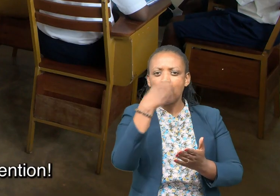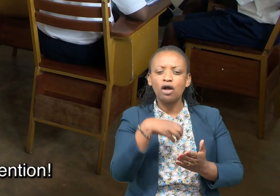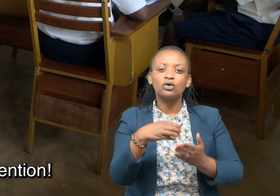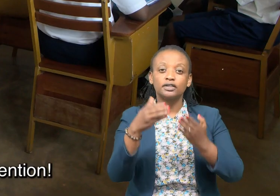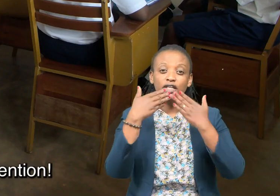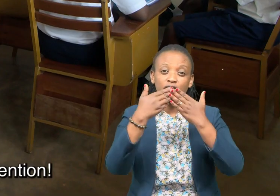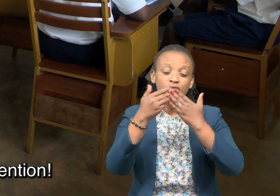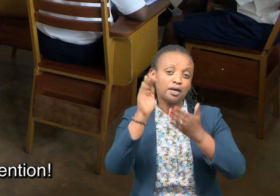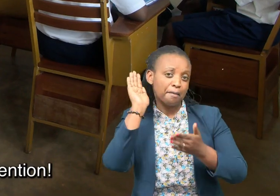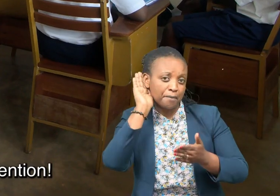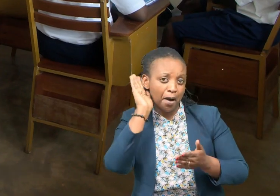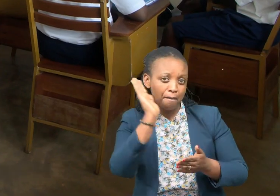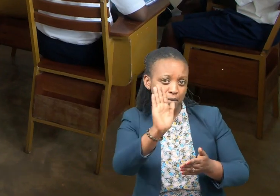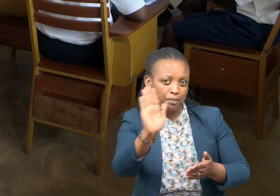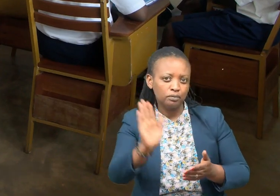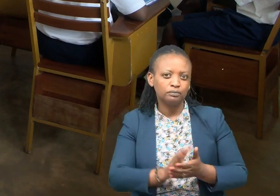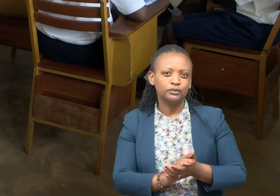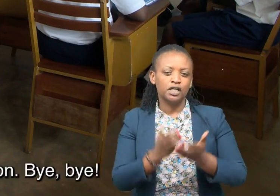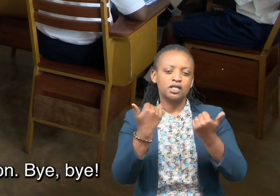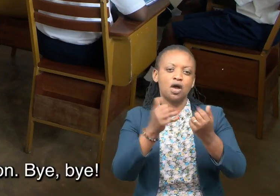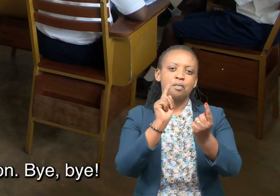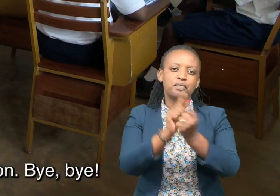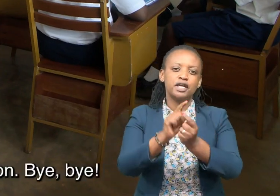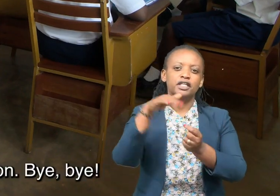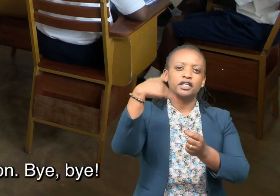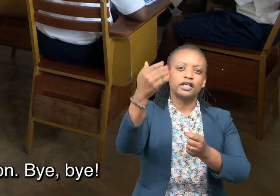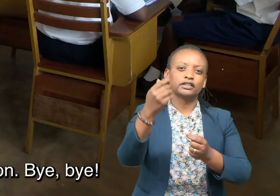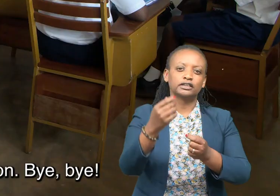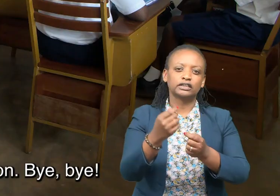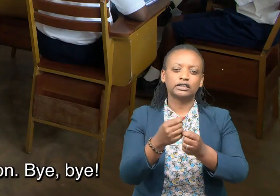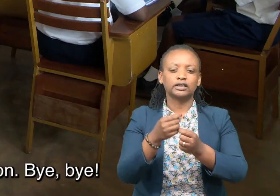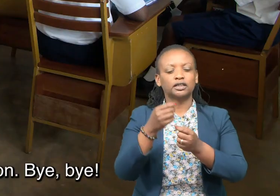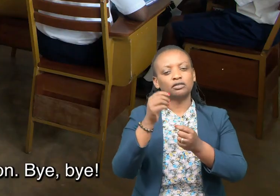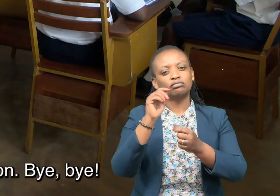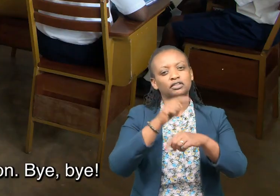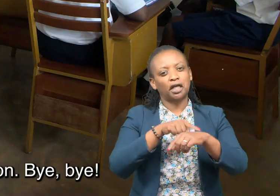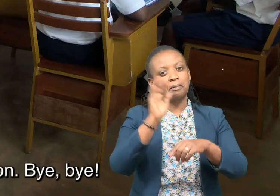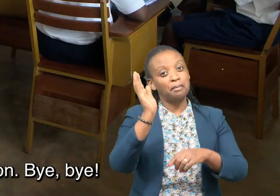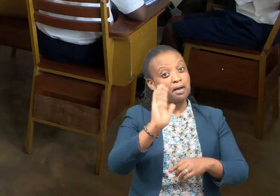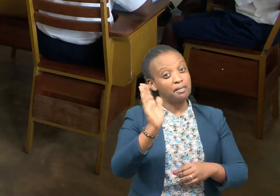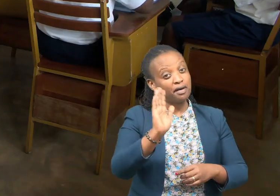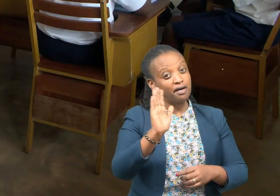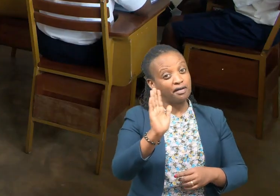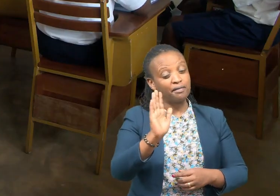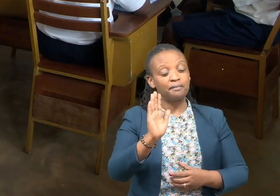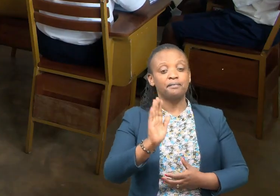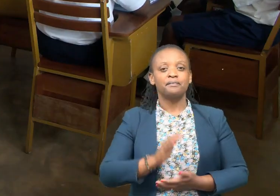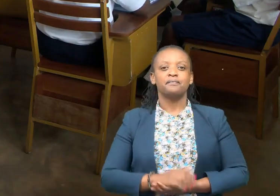Thank you for your attention. Let us meet in the next lesson. Bye-bye.